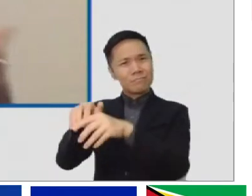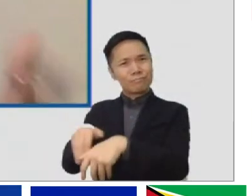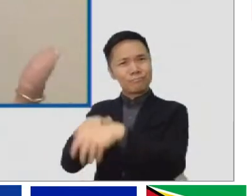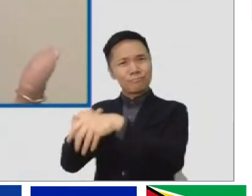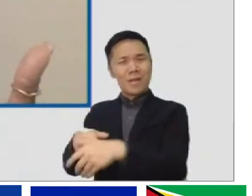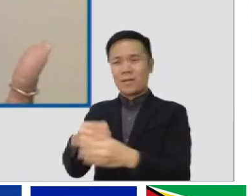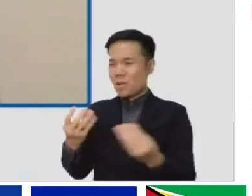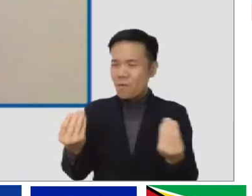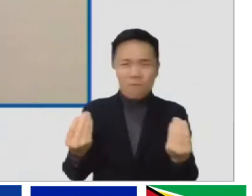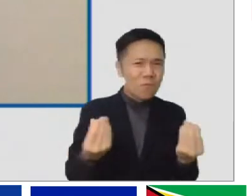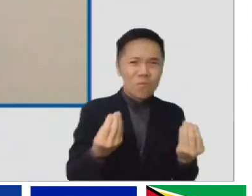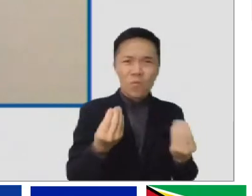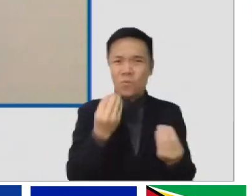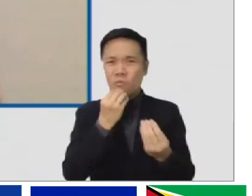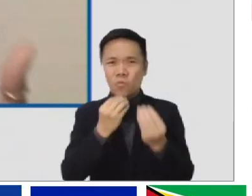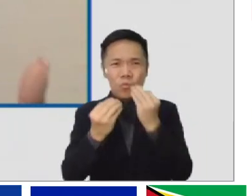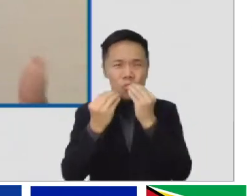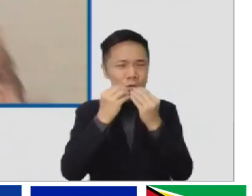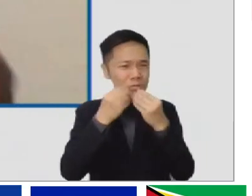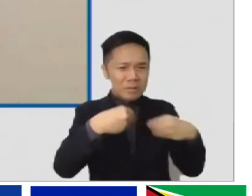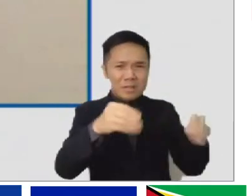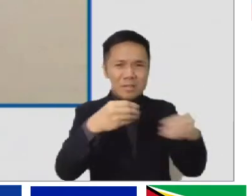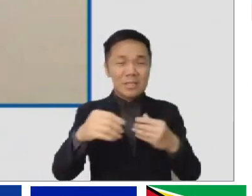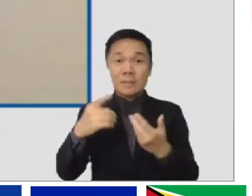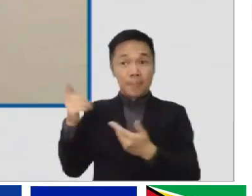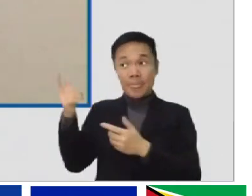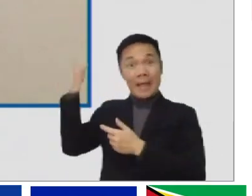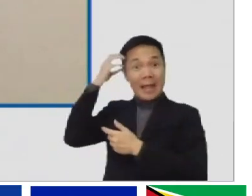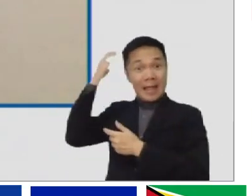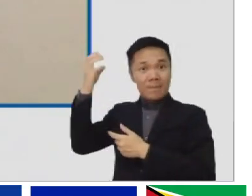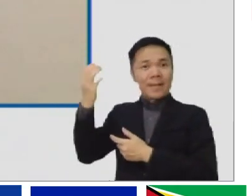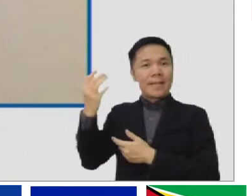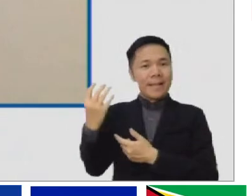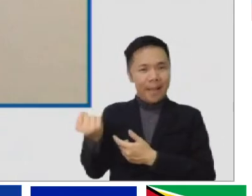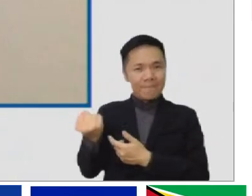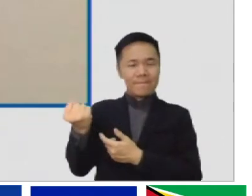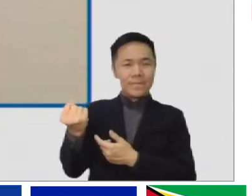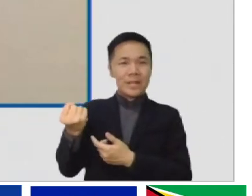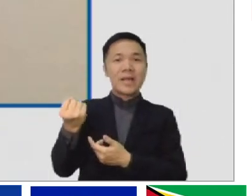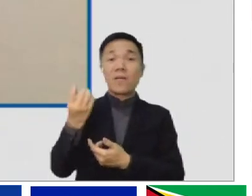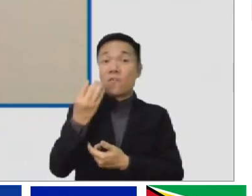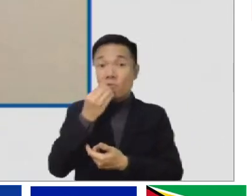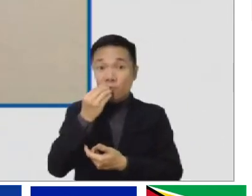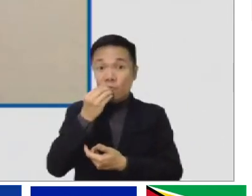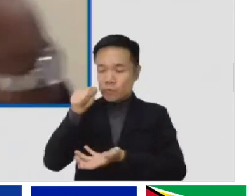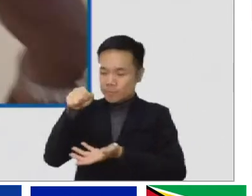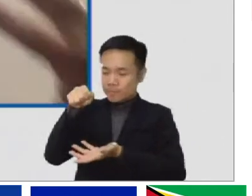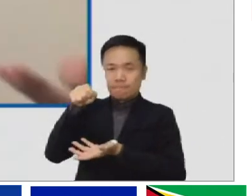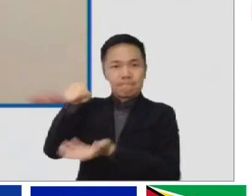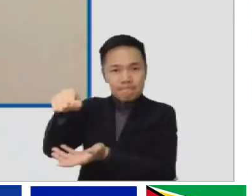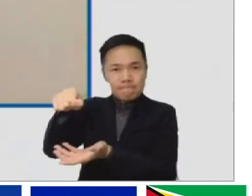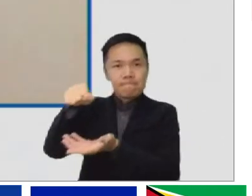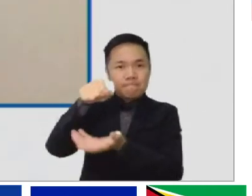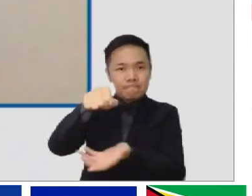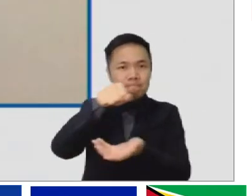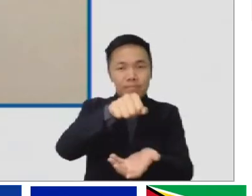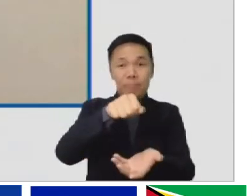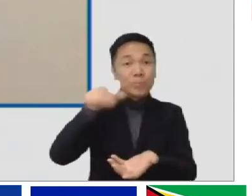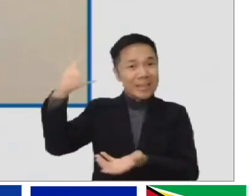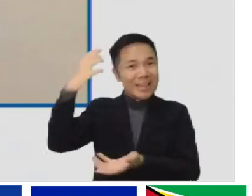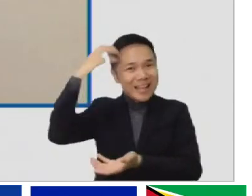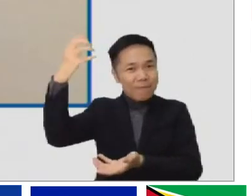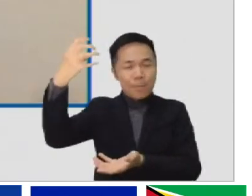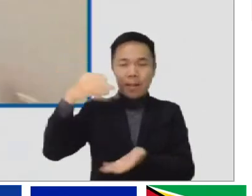of love boxes, which allowed for the government to buy the foods from the farmers and then give it to those persons